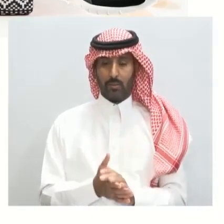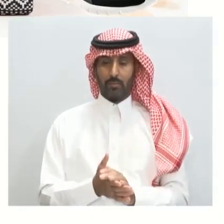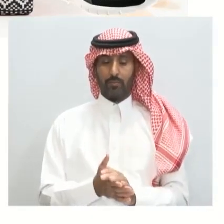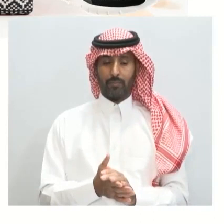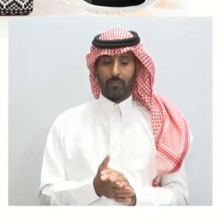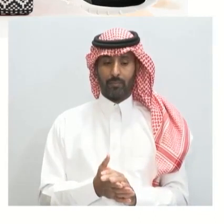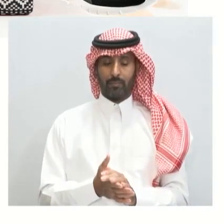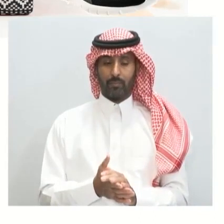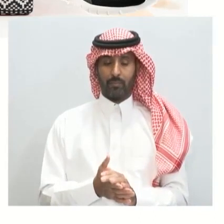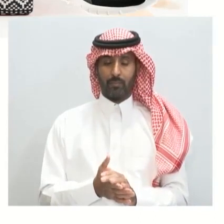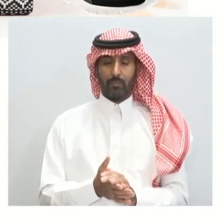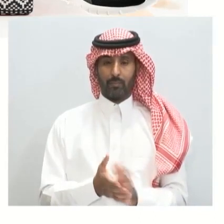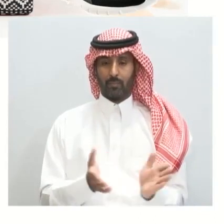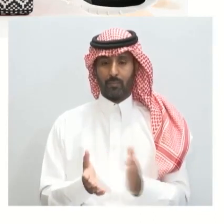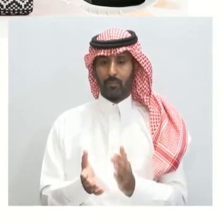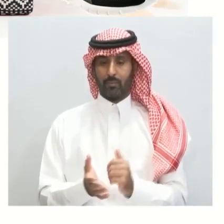others.